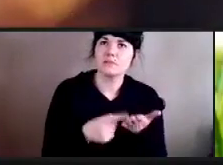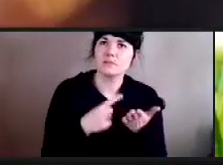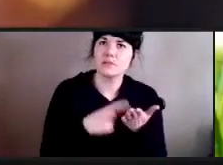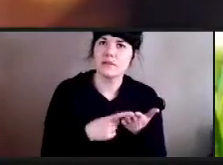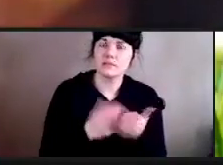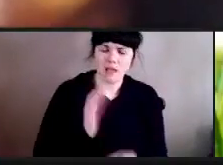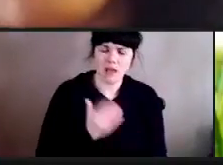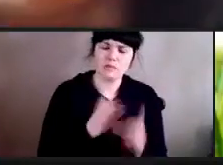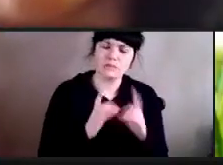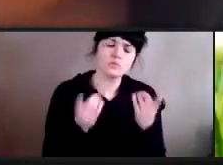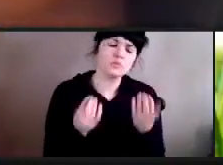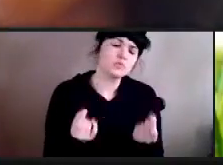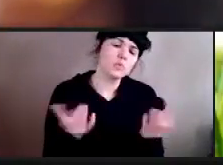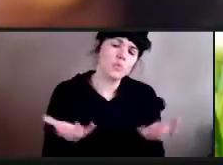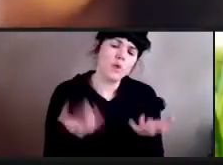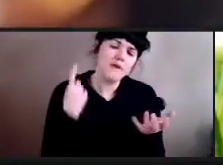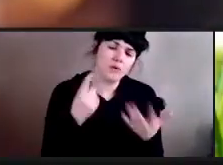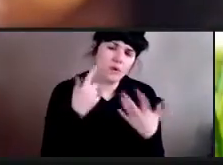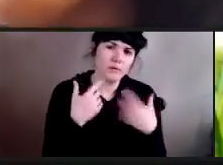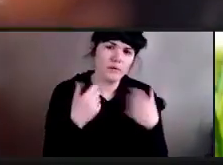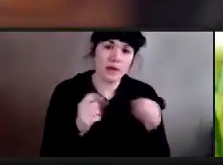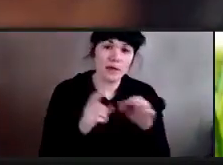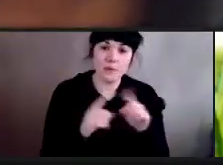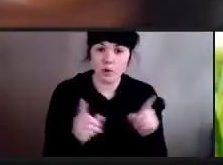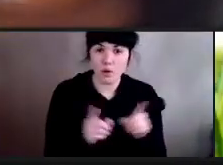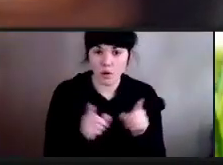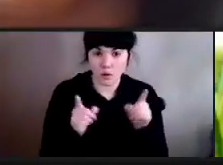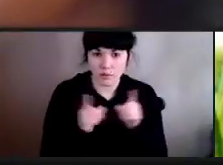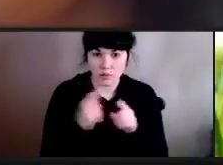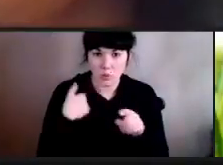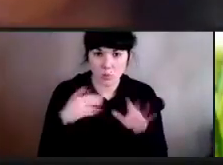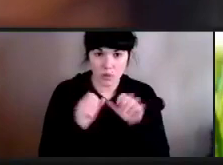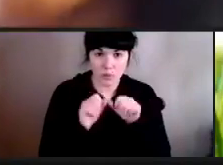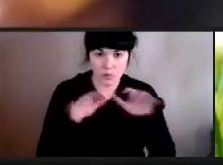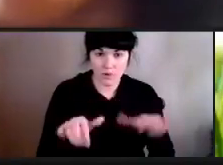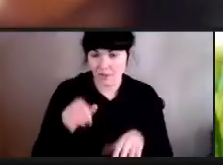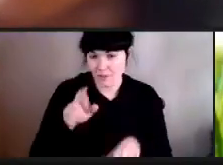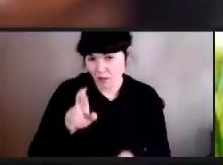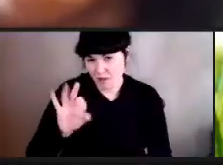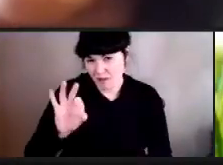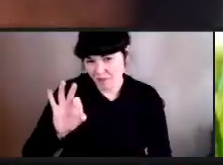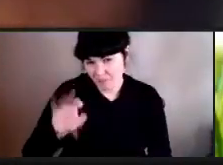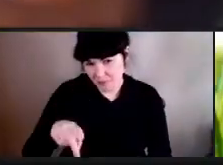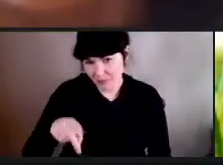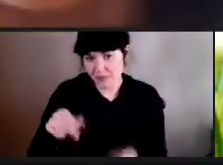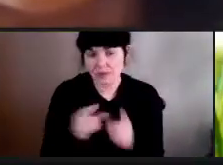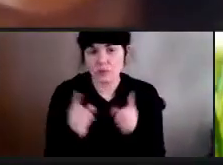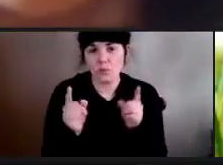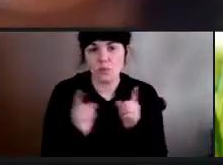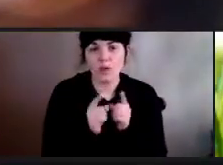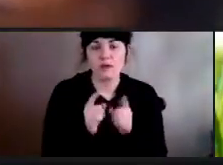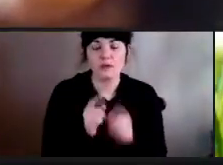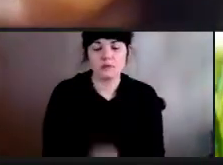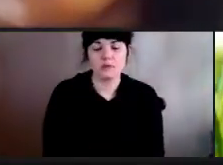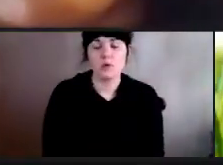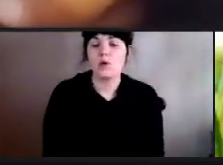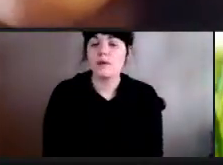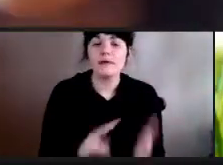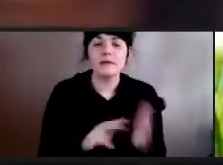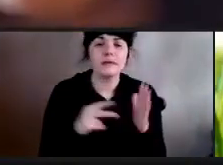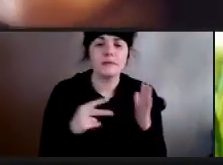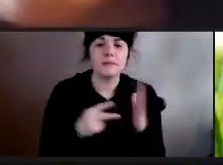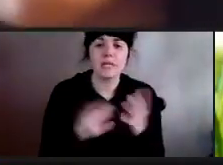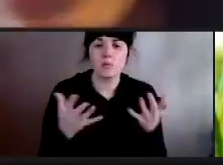recently put out an RFP as well so that we could expand our counseling services across the